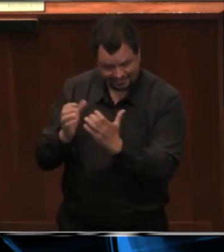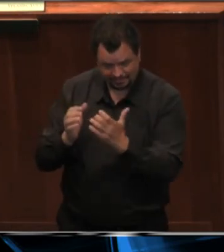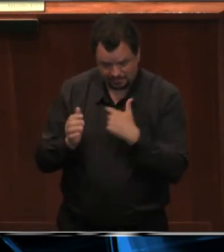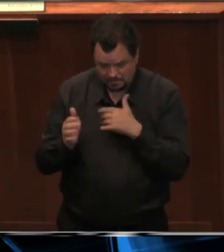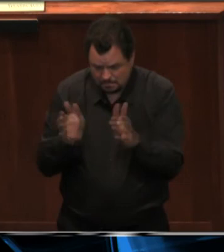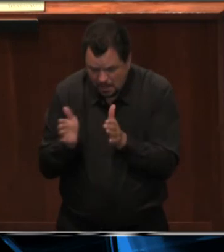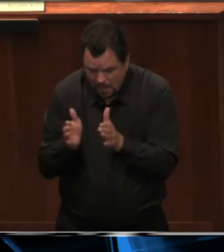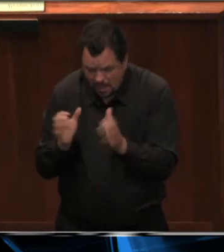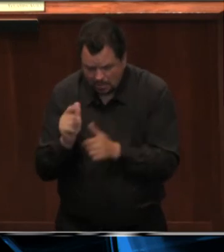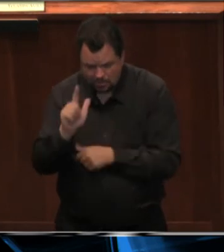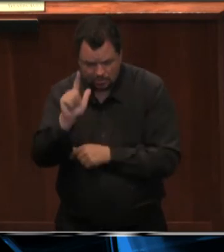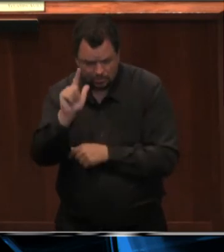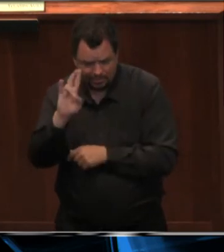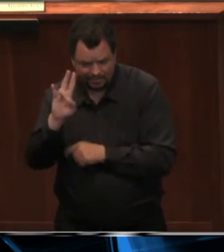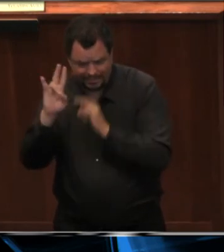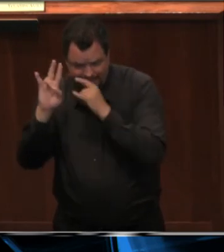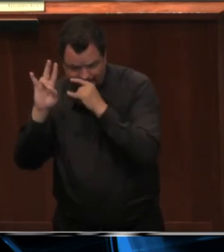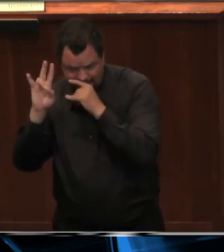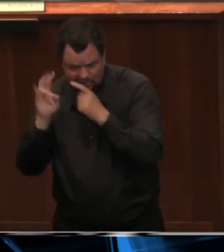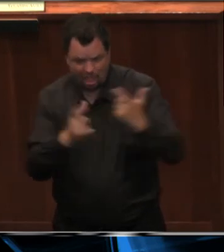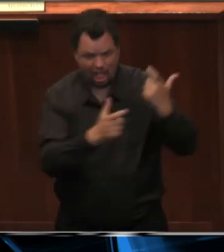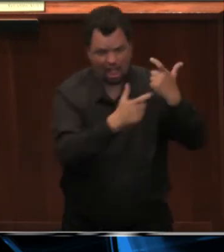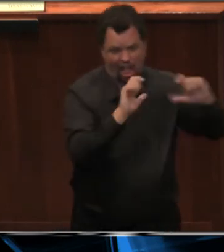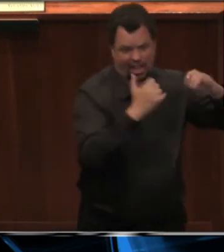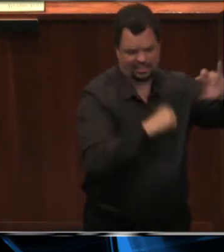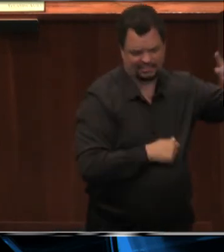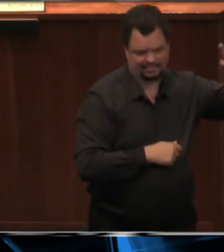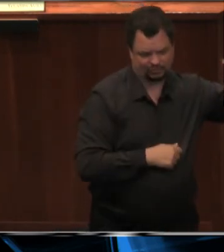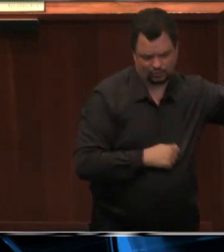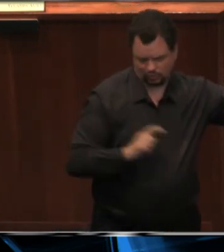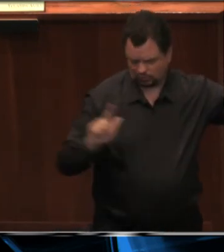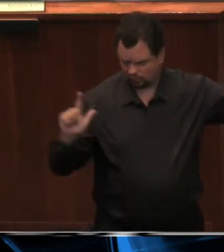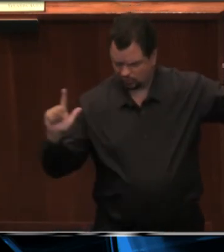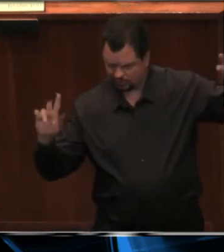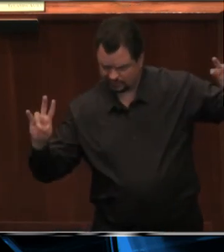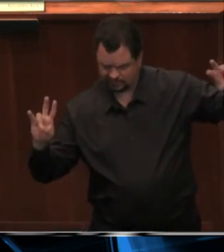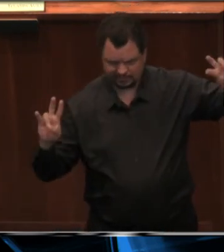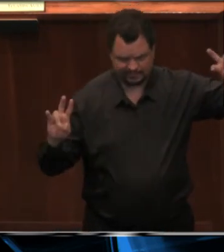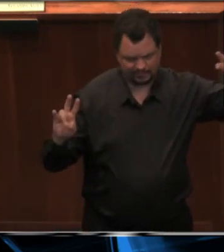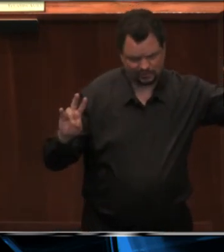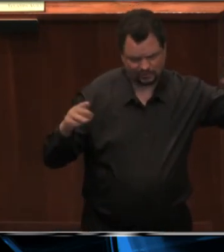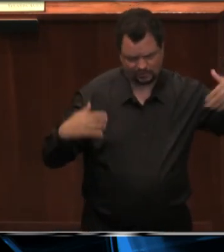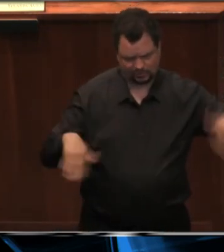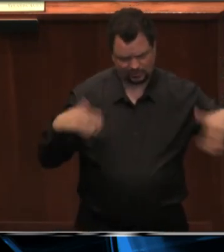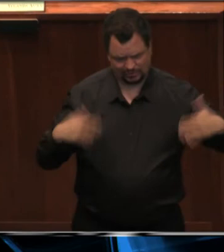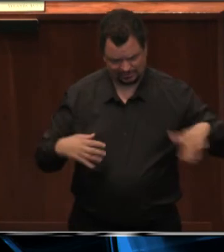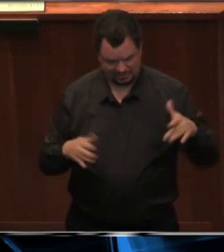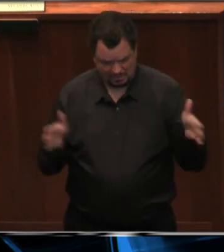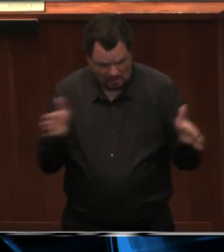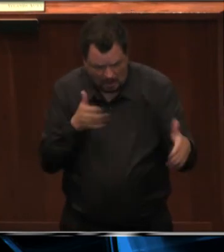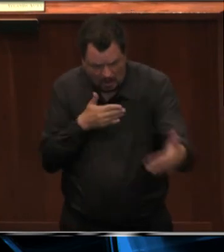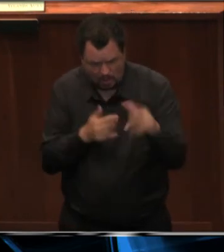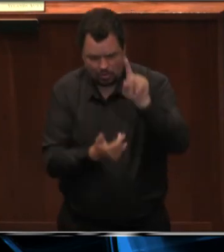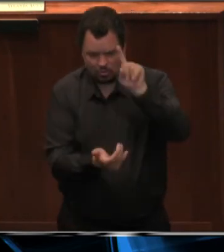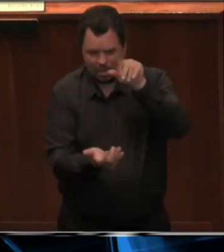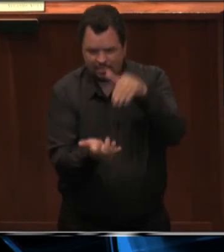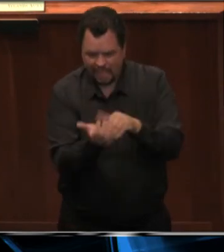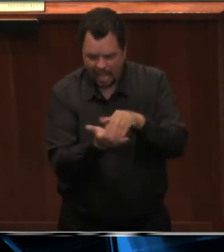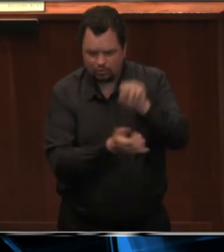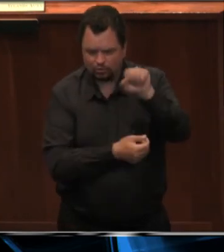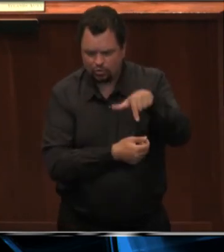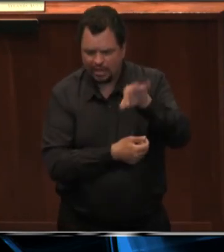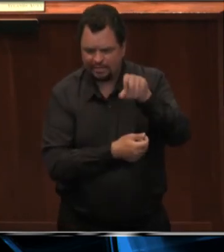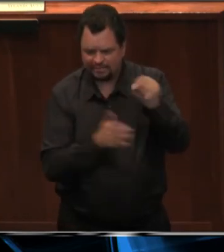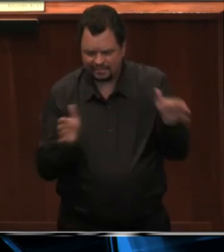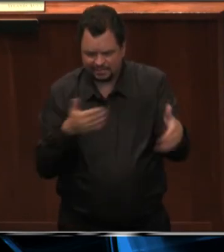is 72. And I have 1,540 square feet in my room. I can't distance 72